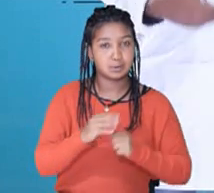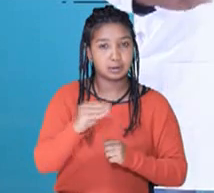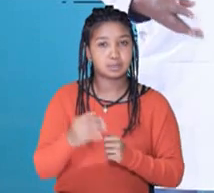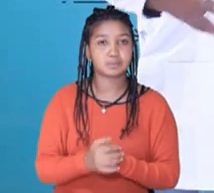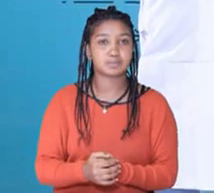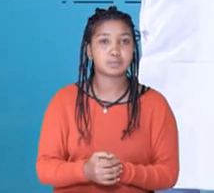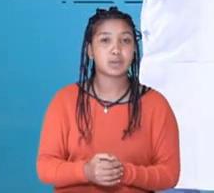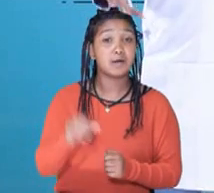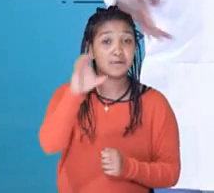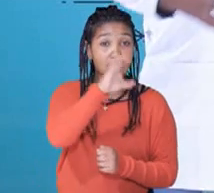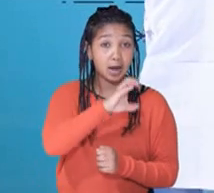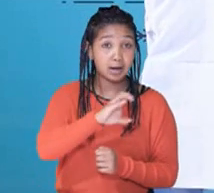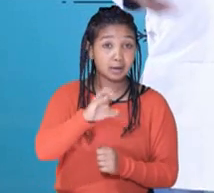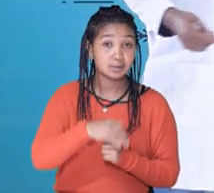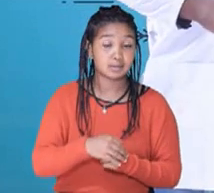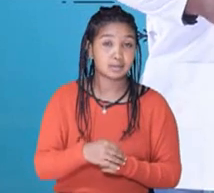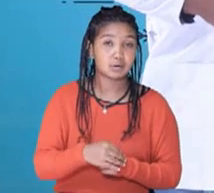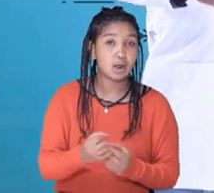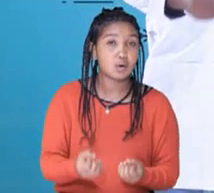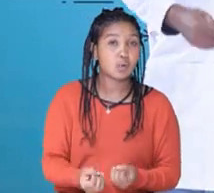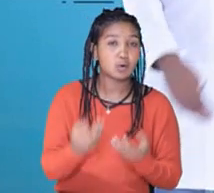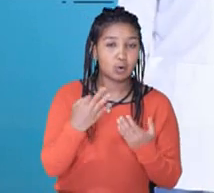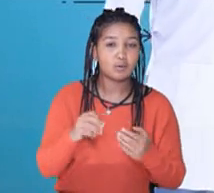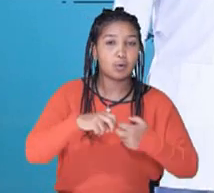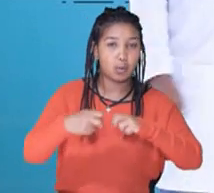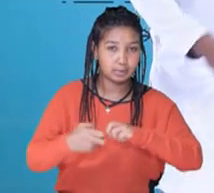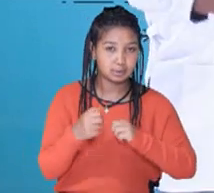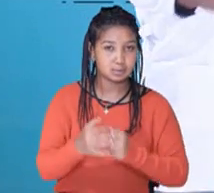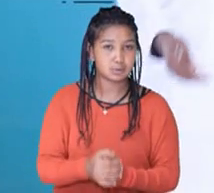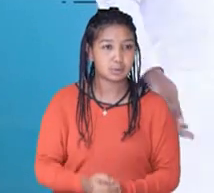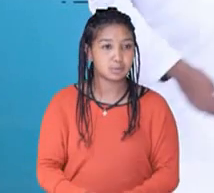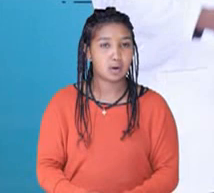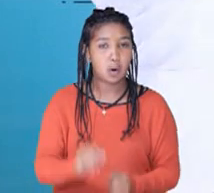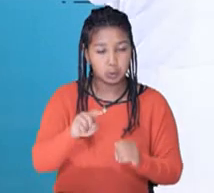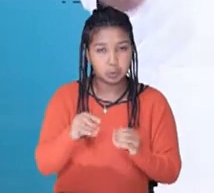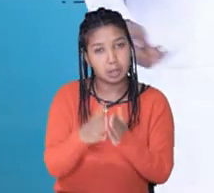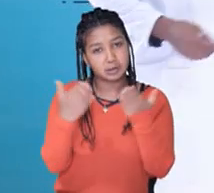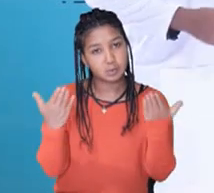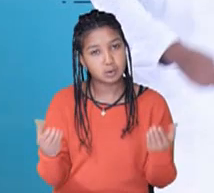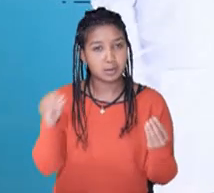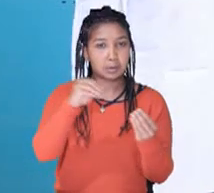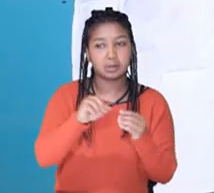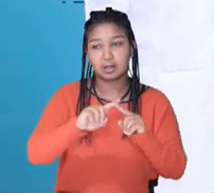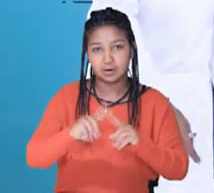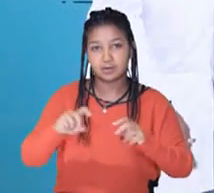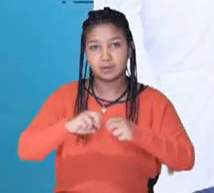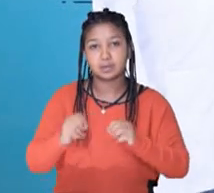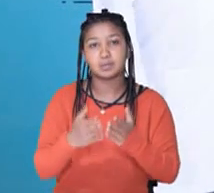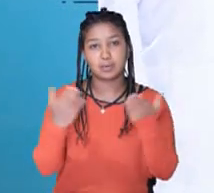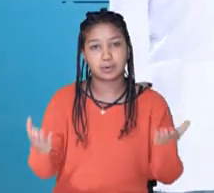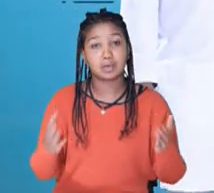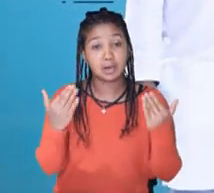and you can find a lot of problems, such problems, on your textbooks and as well as on different physics